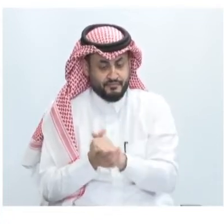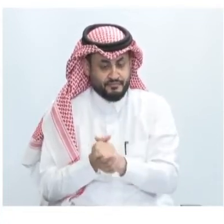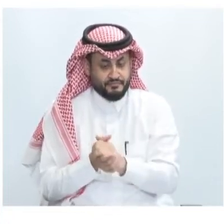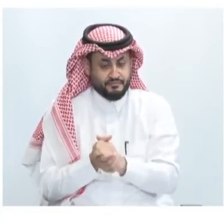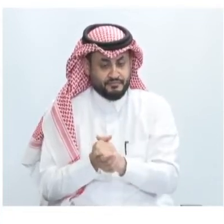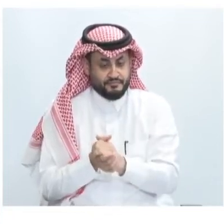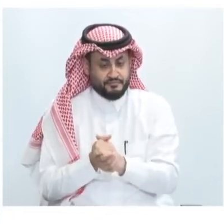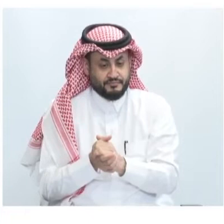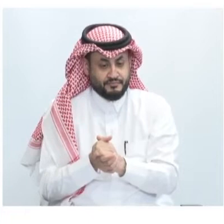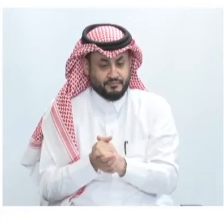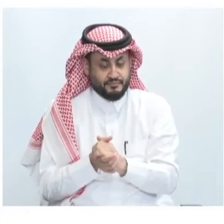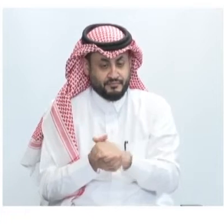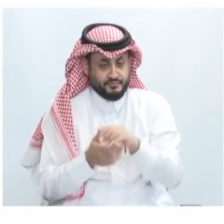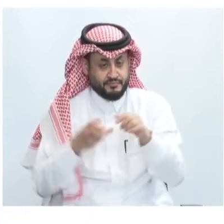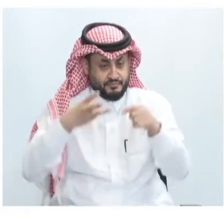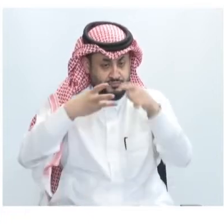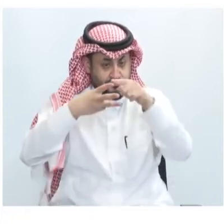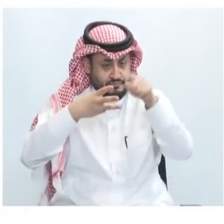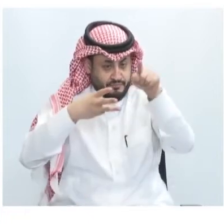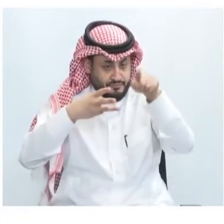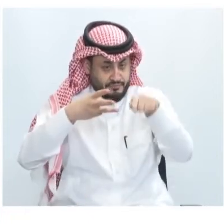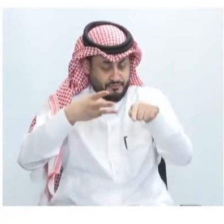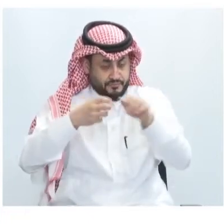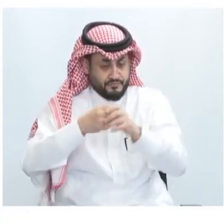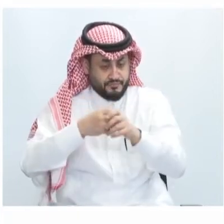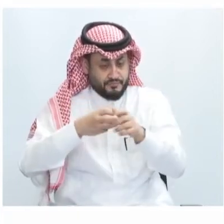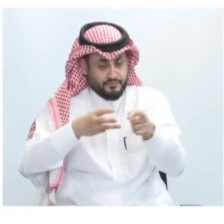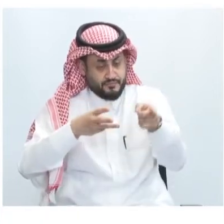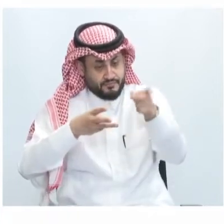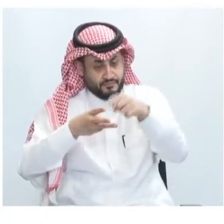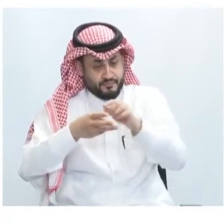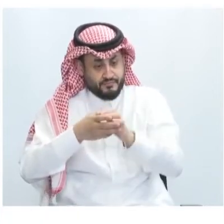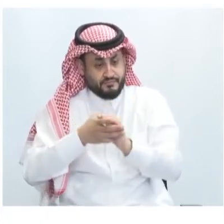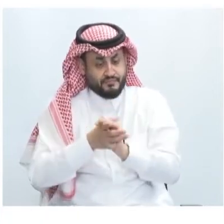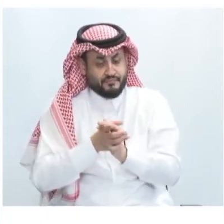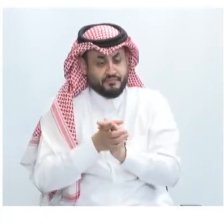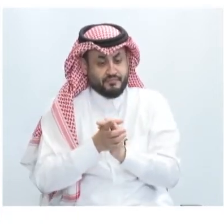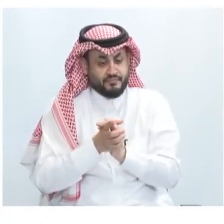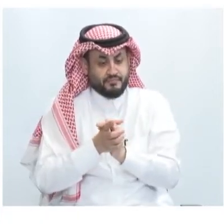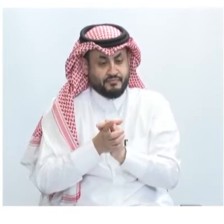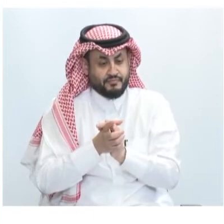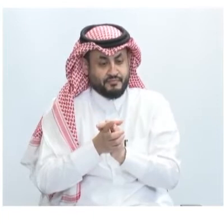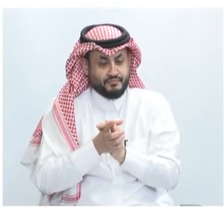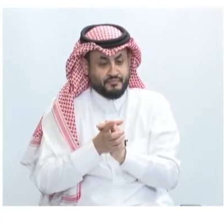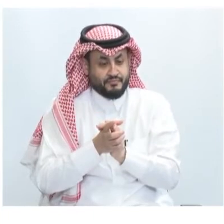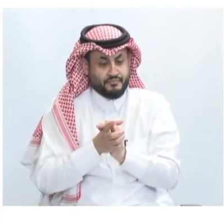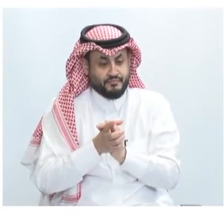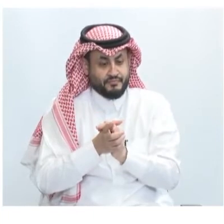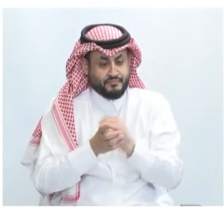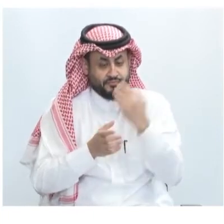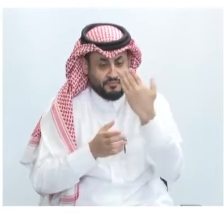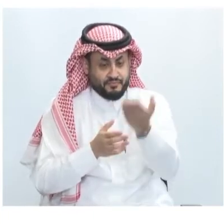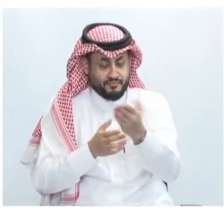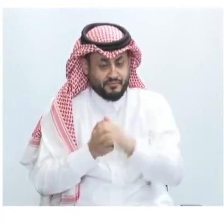we have from number 1 to number 3, excellent, and we have half circle like